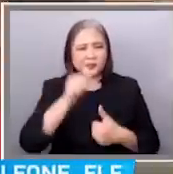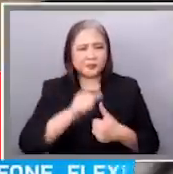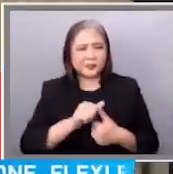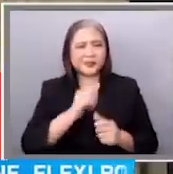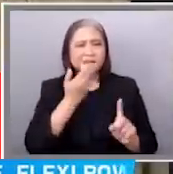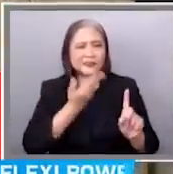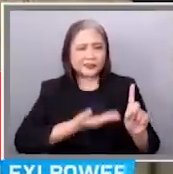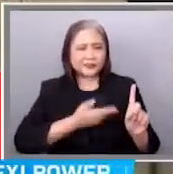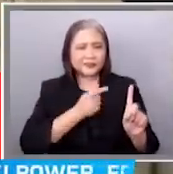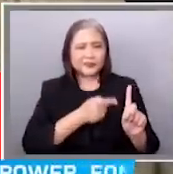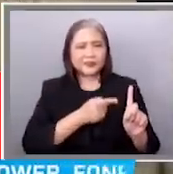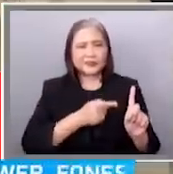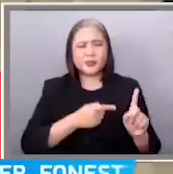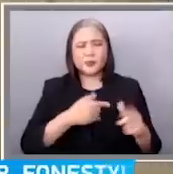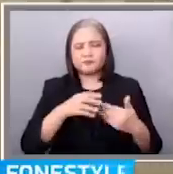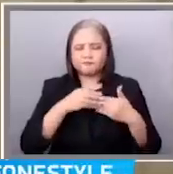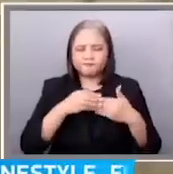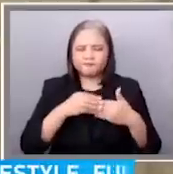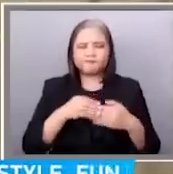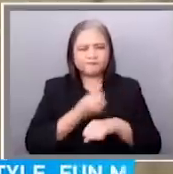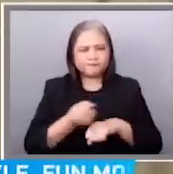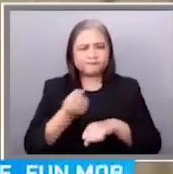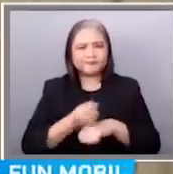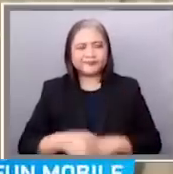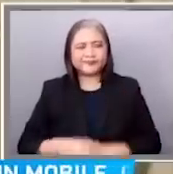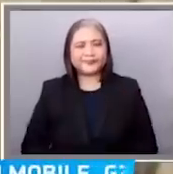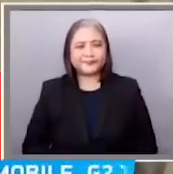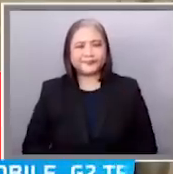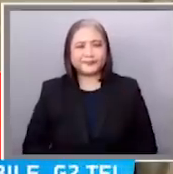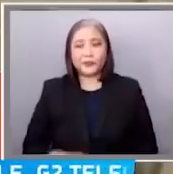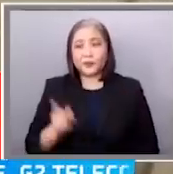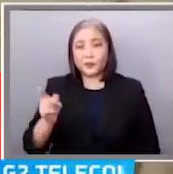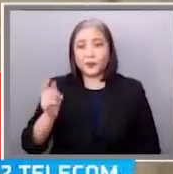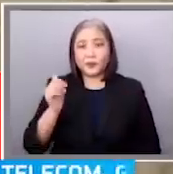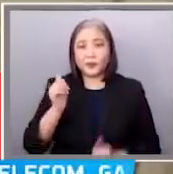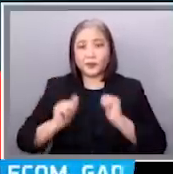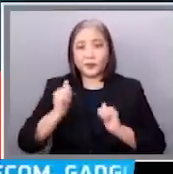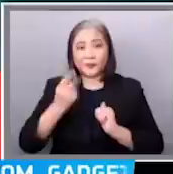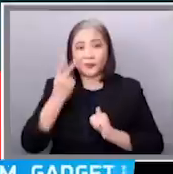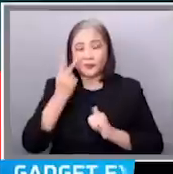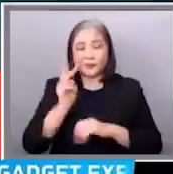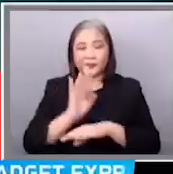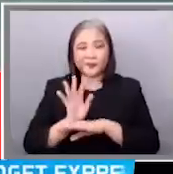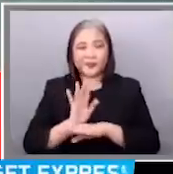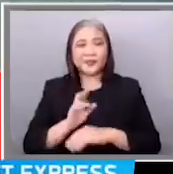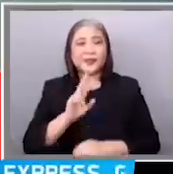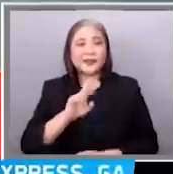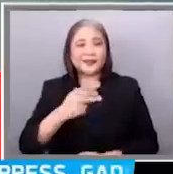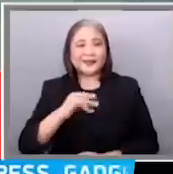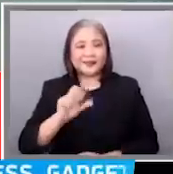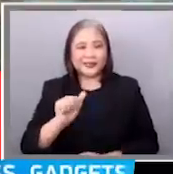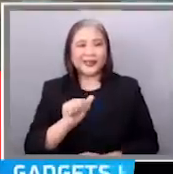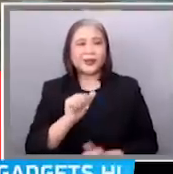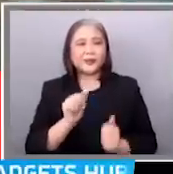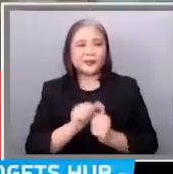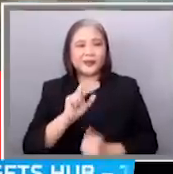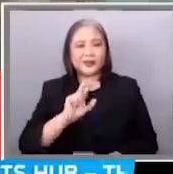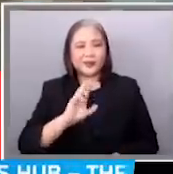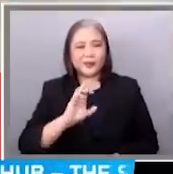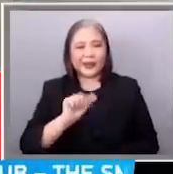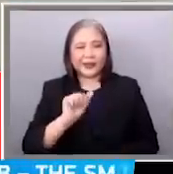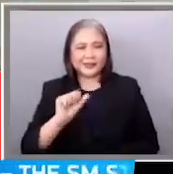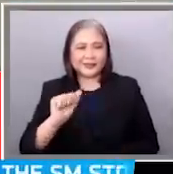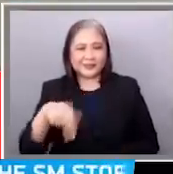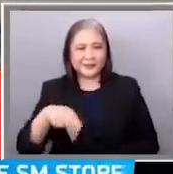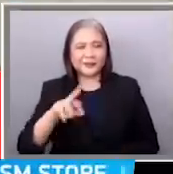resilience. Spotted din sa premiere, si Rihanna kasama si A$AP Rocky. Si Riri ang kumanta ng Lift Me